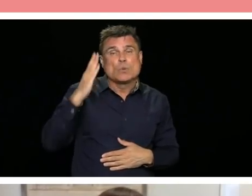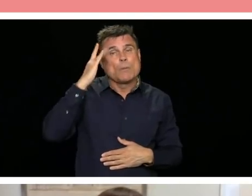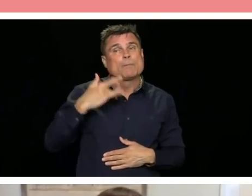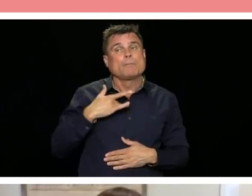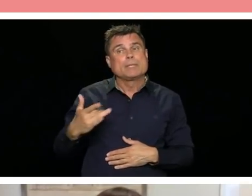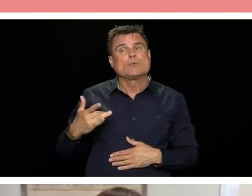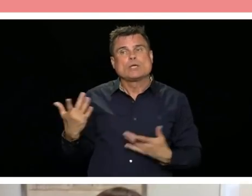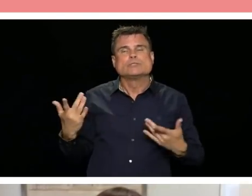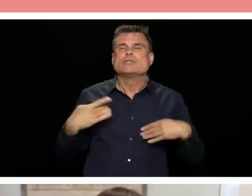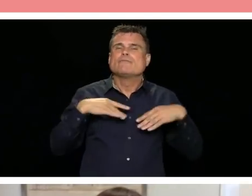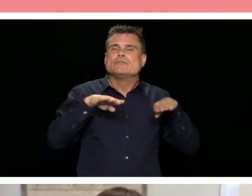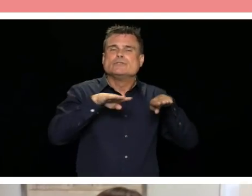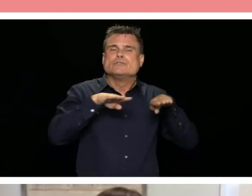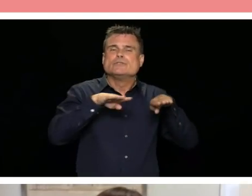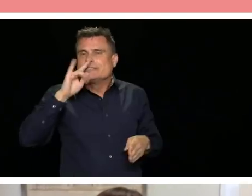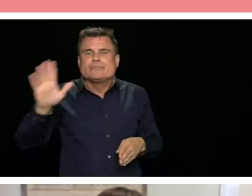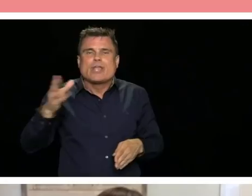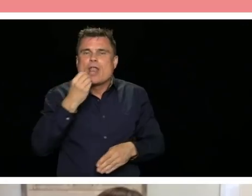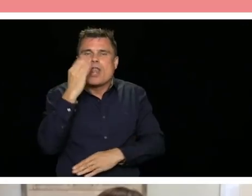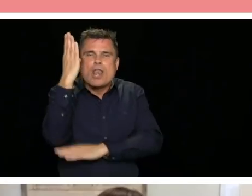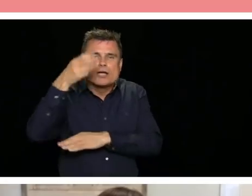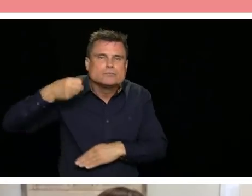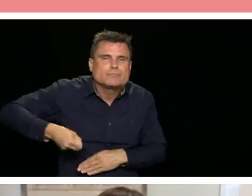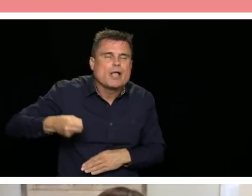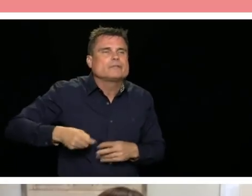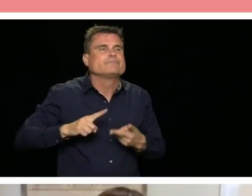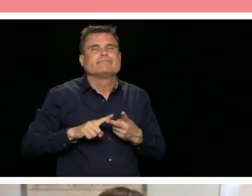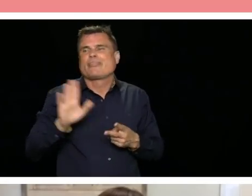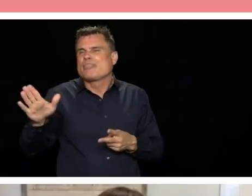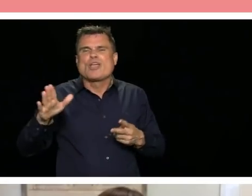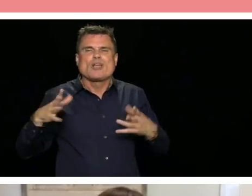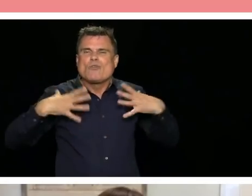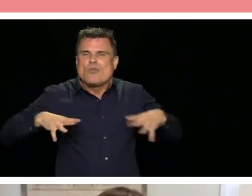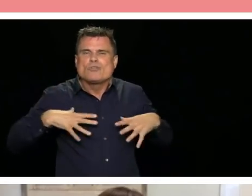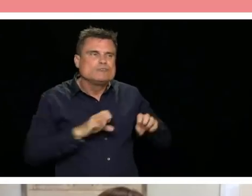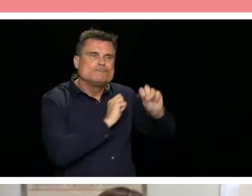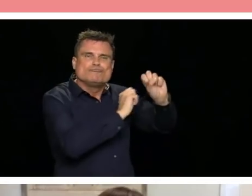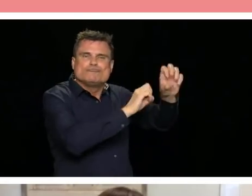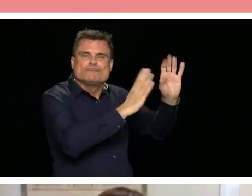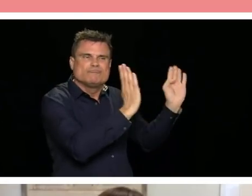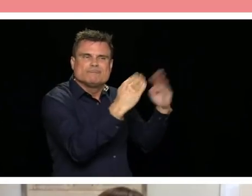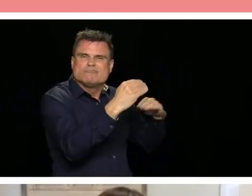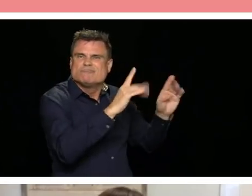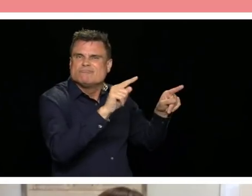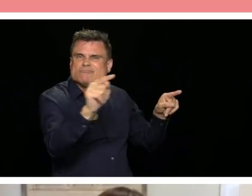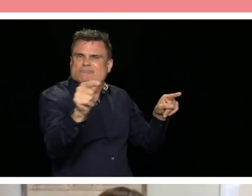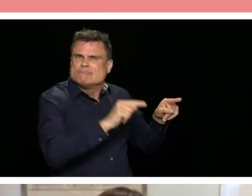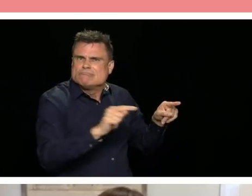The guidelines, we've tried to set them up in a way that will